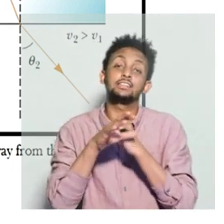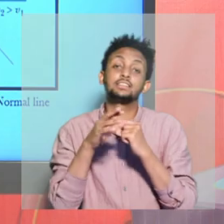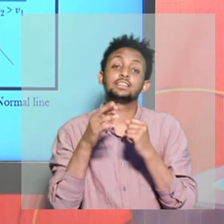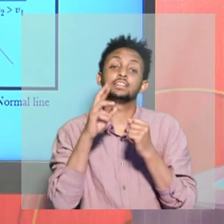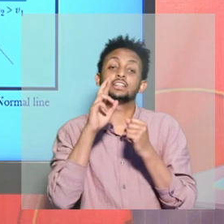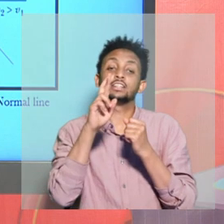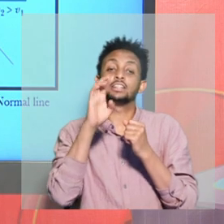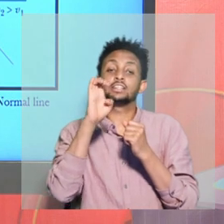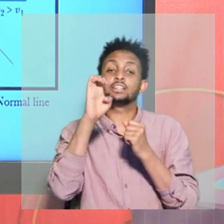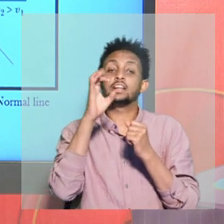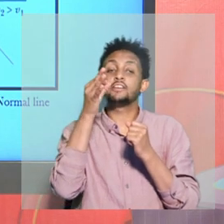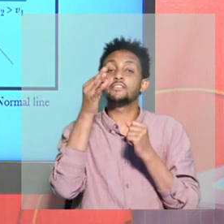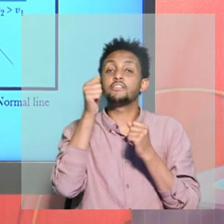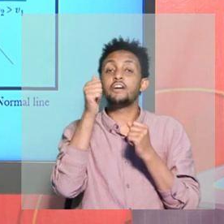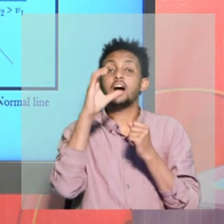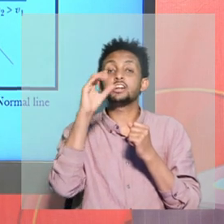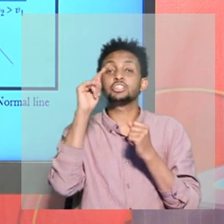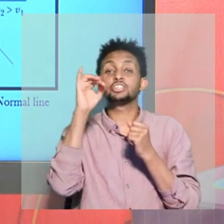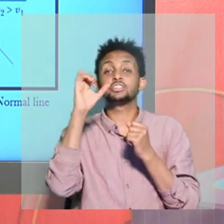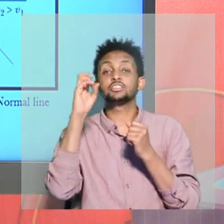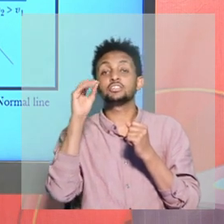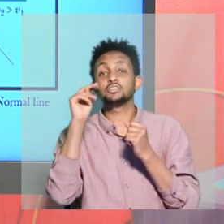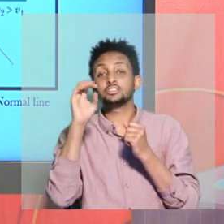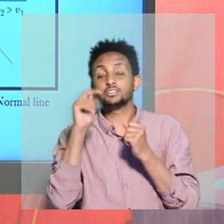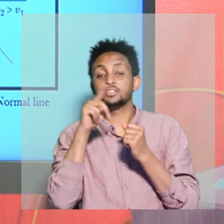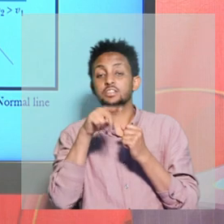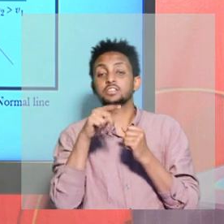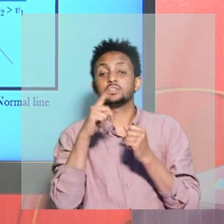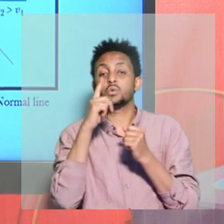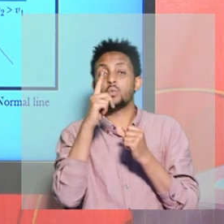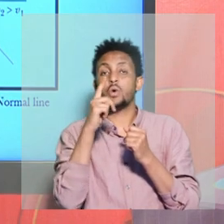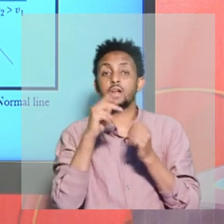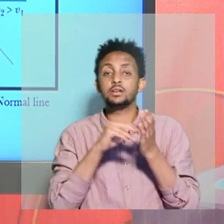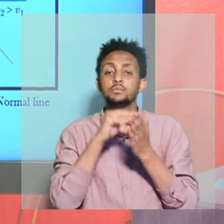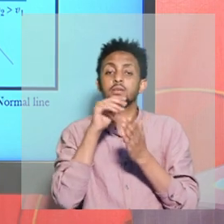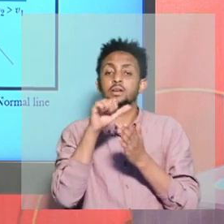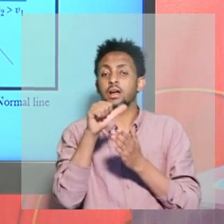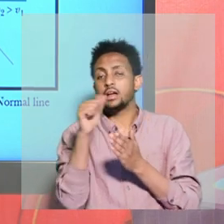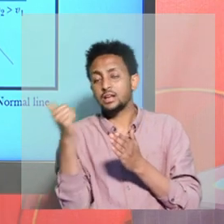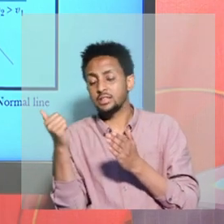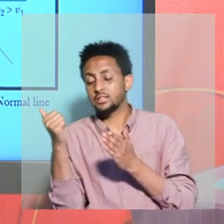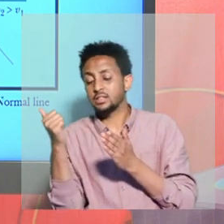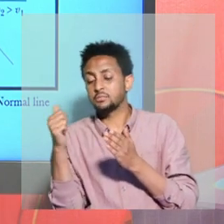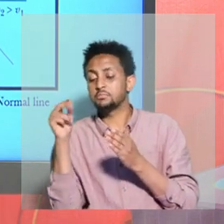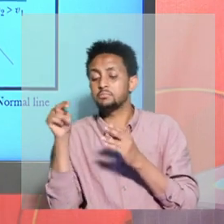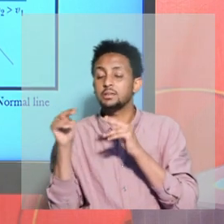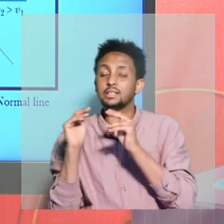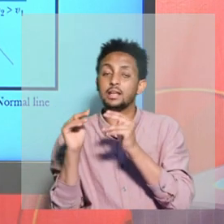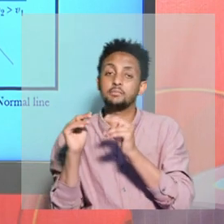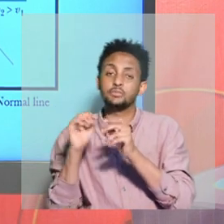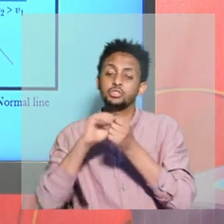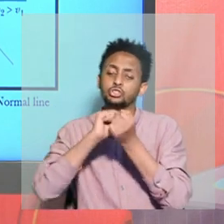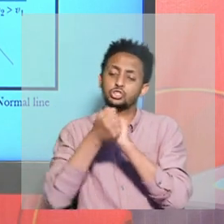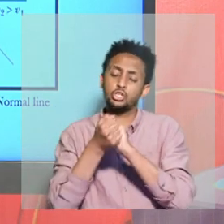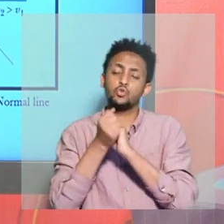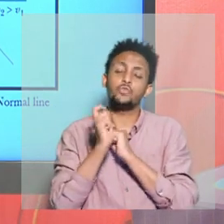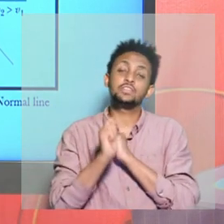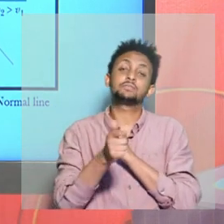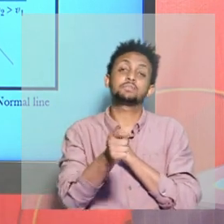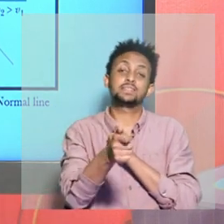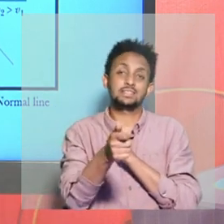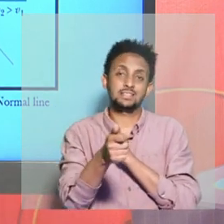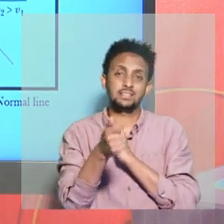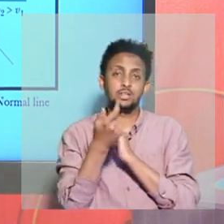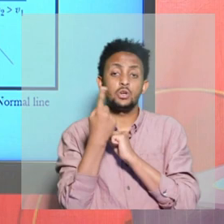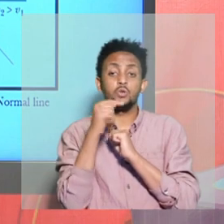refraction. Refraction is the bending of light as it travels from one medium to the other medium due to the change of speed. For